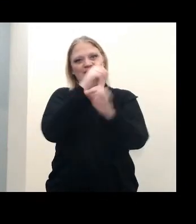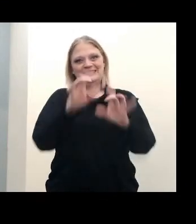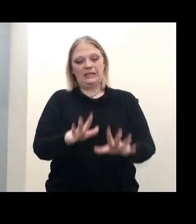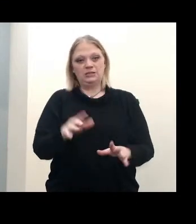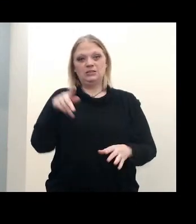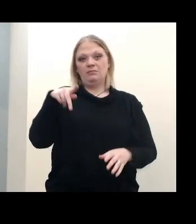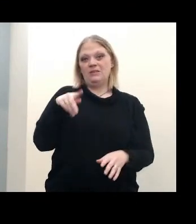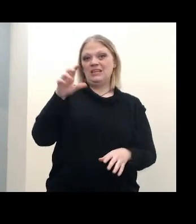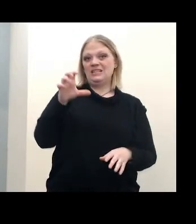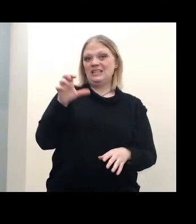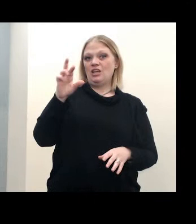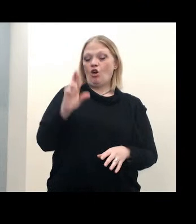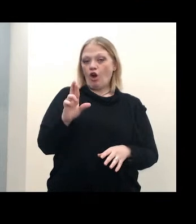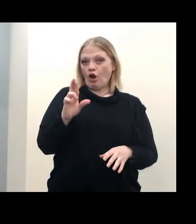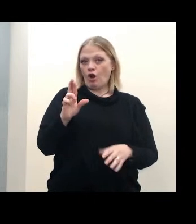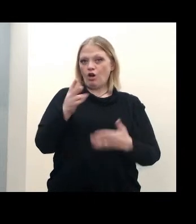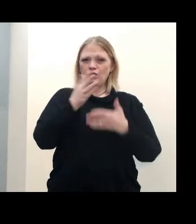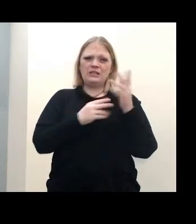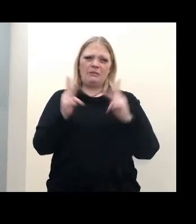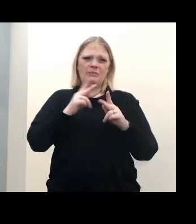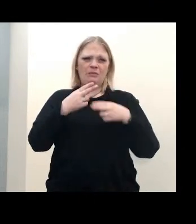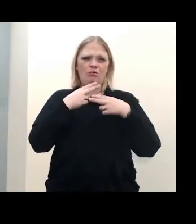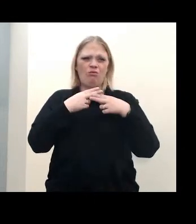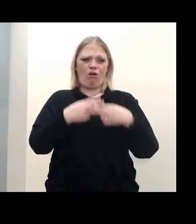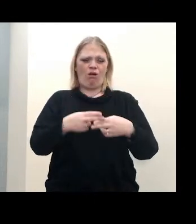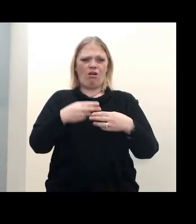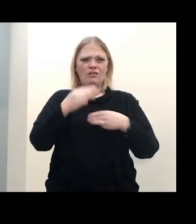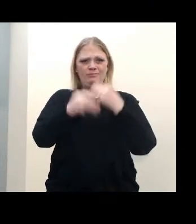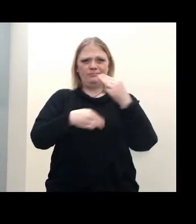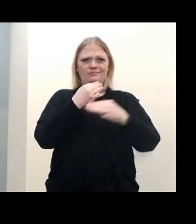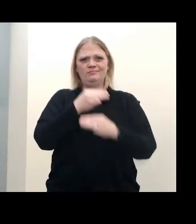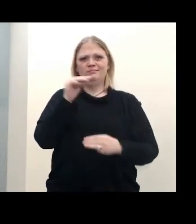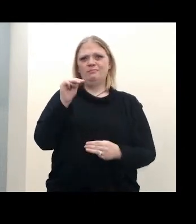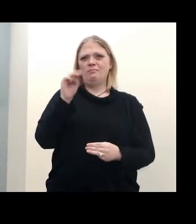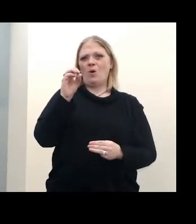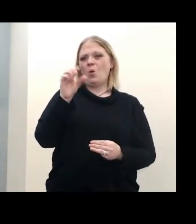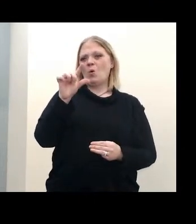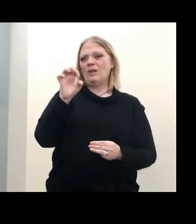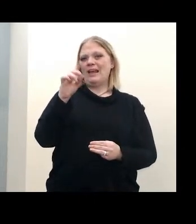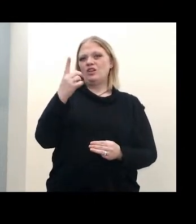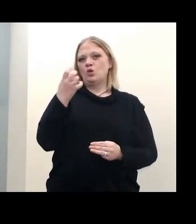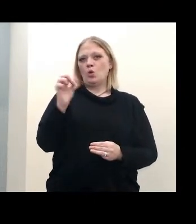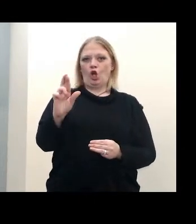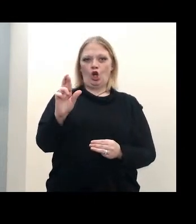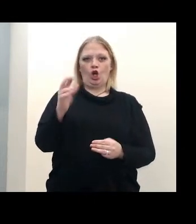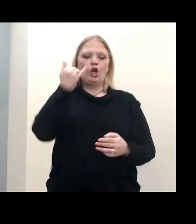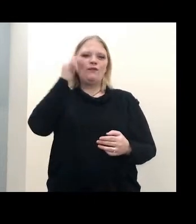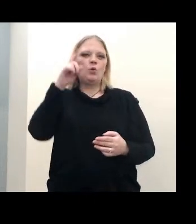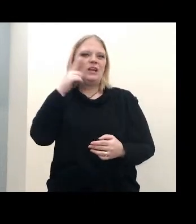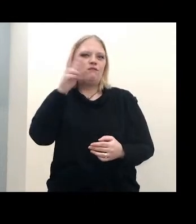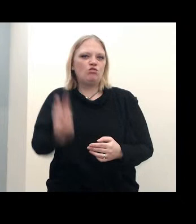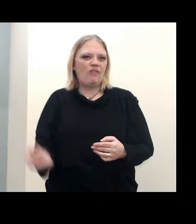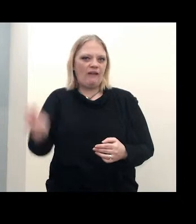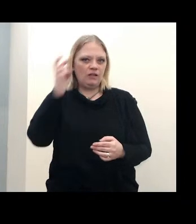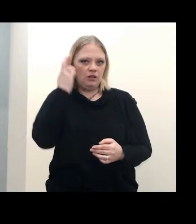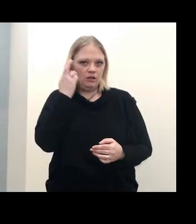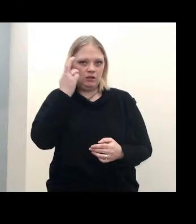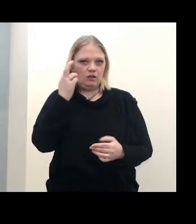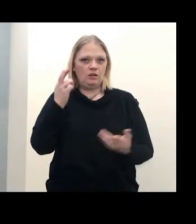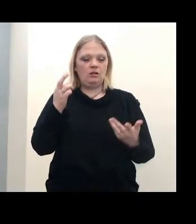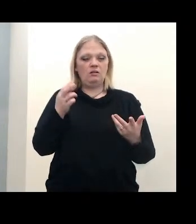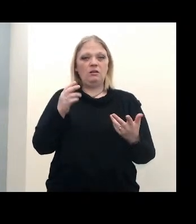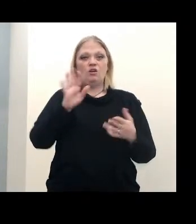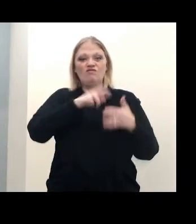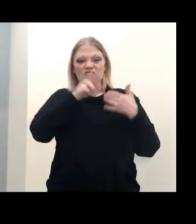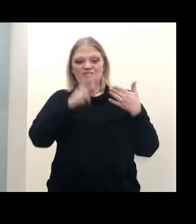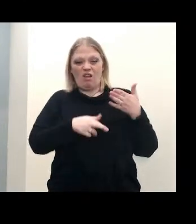the PCR testing, which some people are calling molecular testing, just based on what they need for travel. And we're able to turn those around